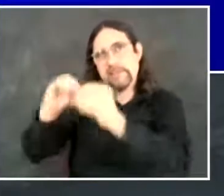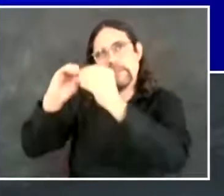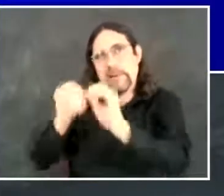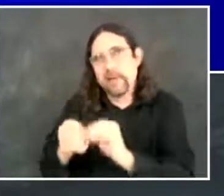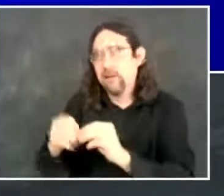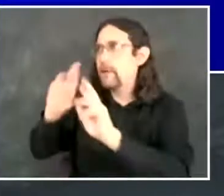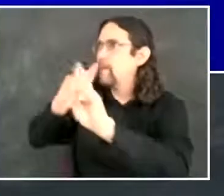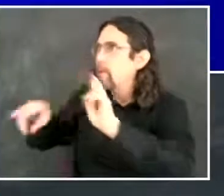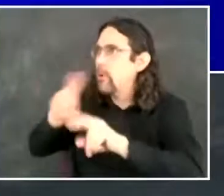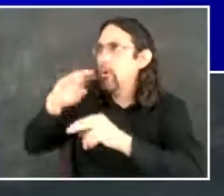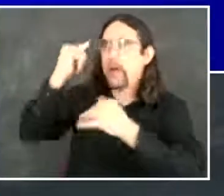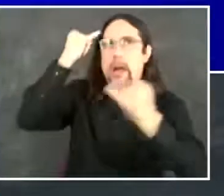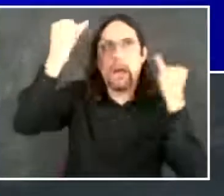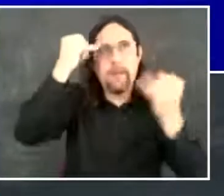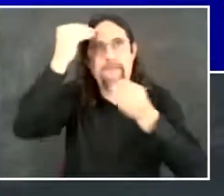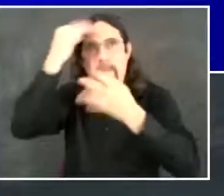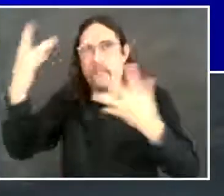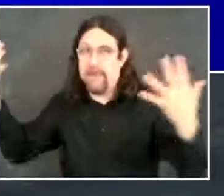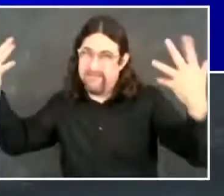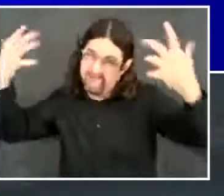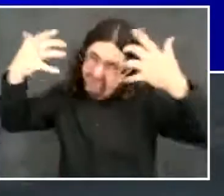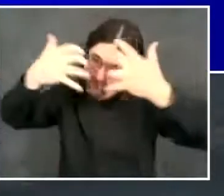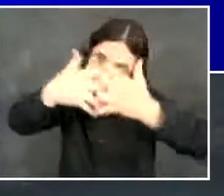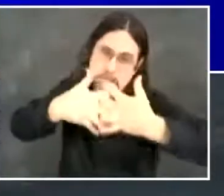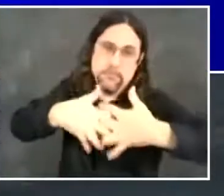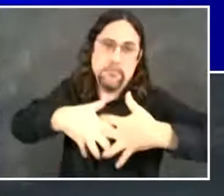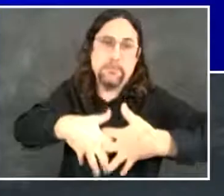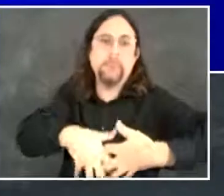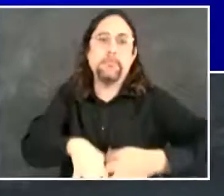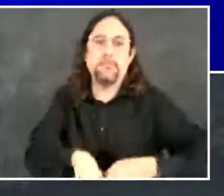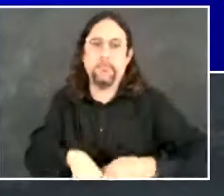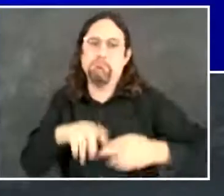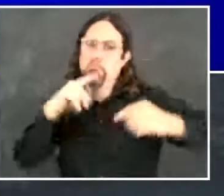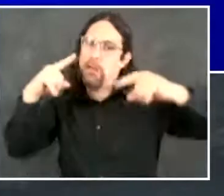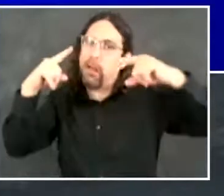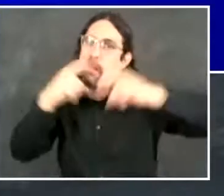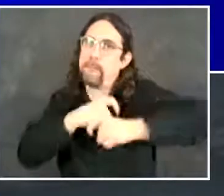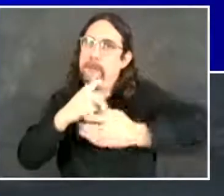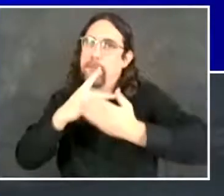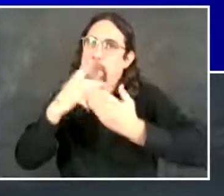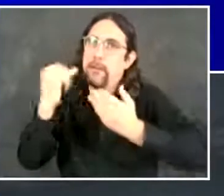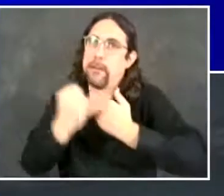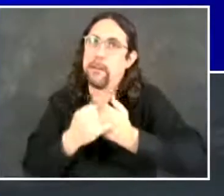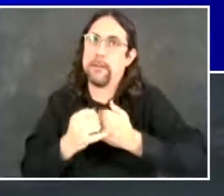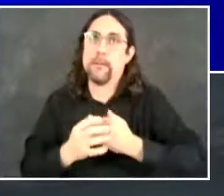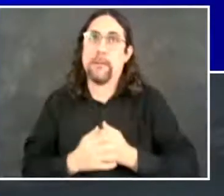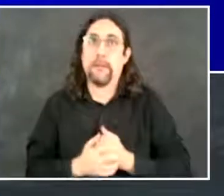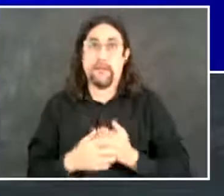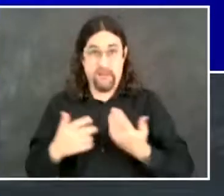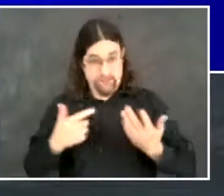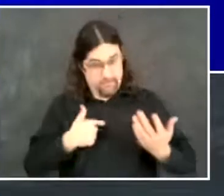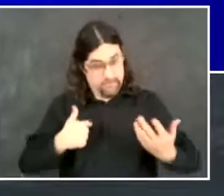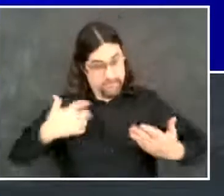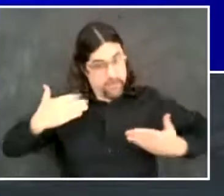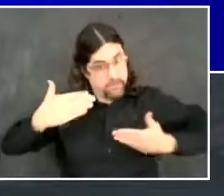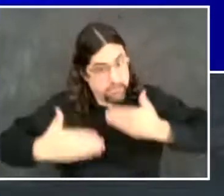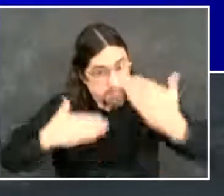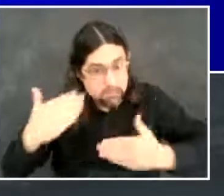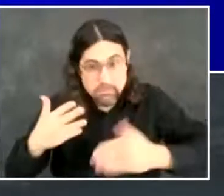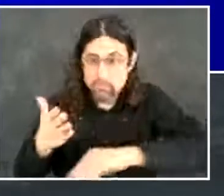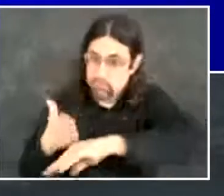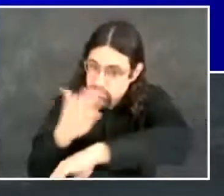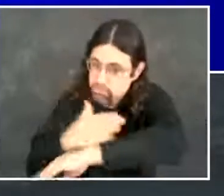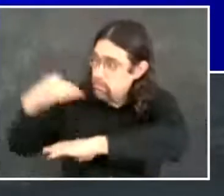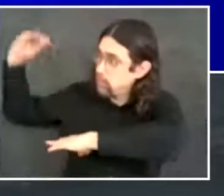So all of that will get us where we need to go, and I want to see us rapidly make progress in the month of May. That big apparatus